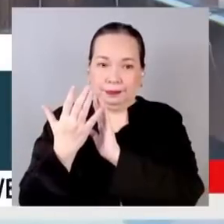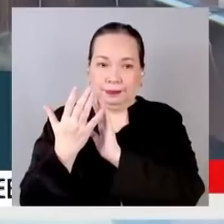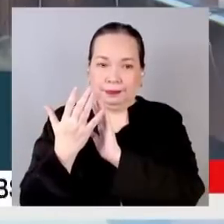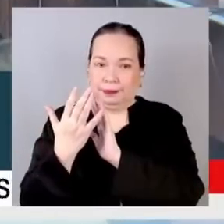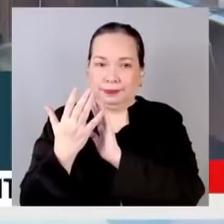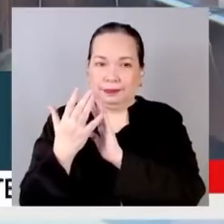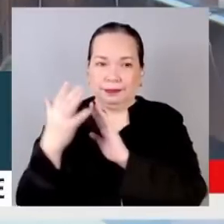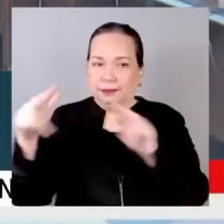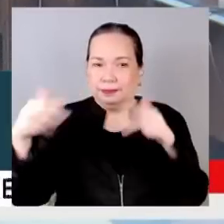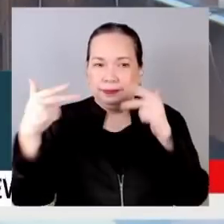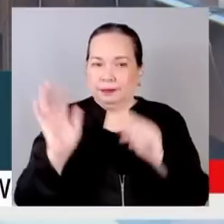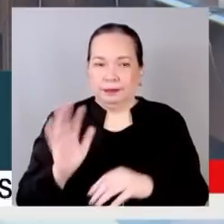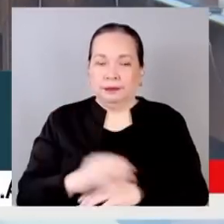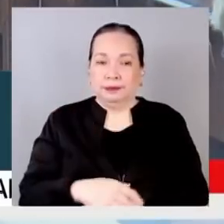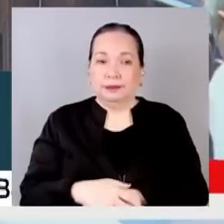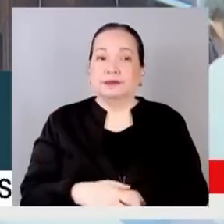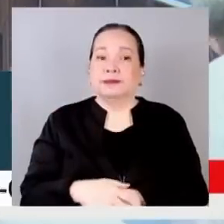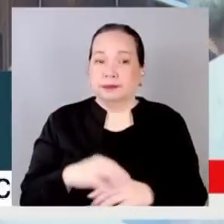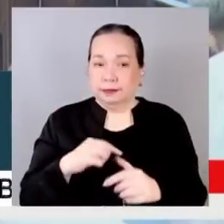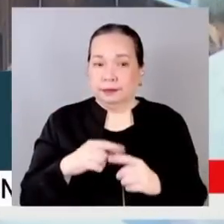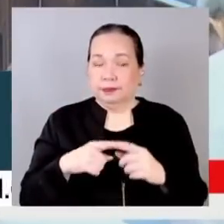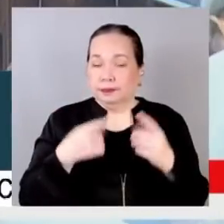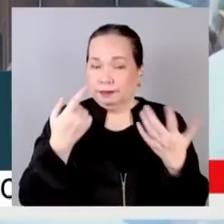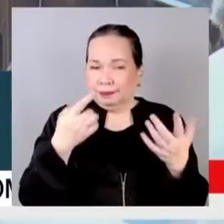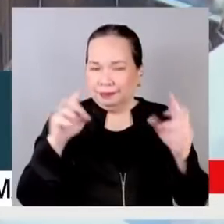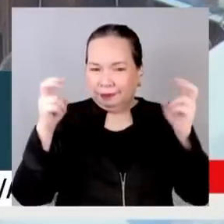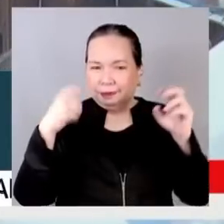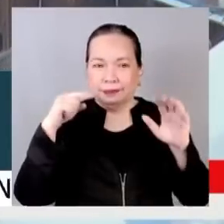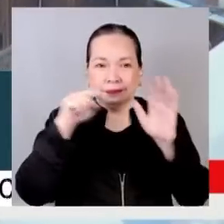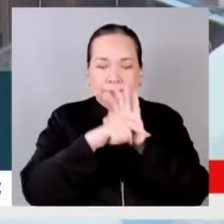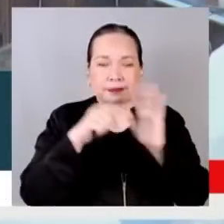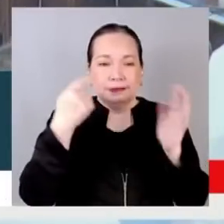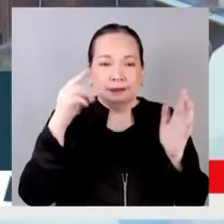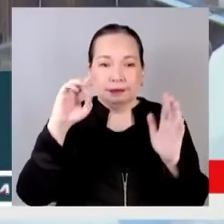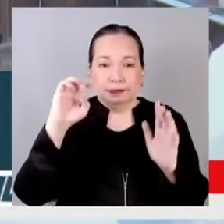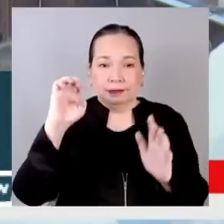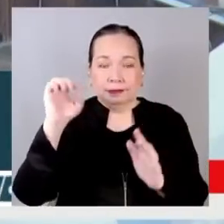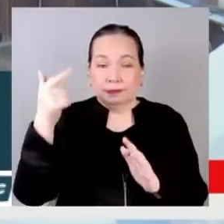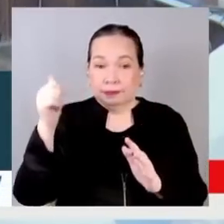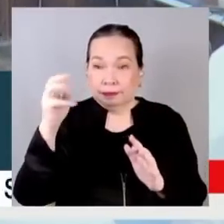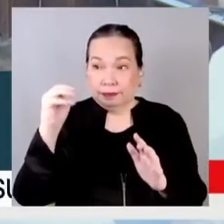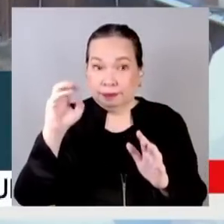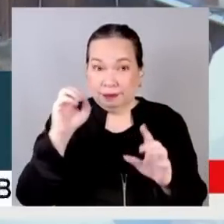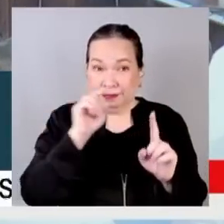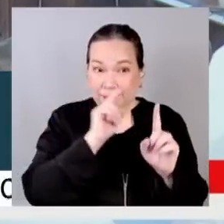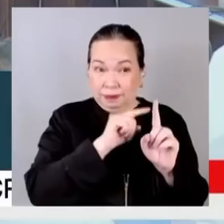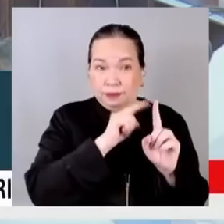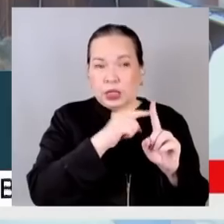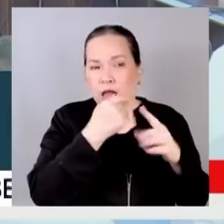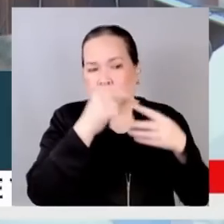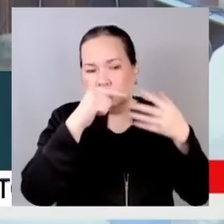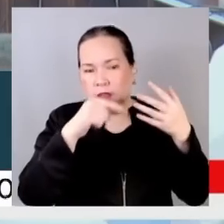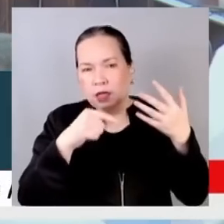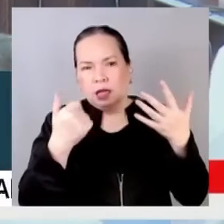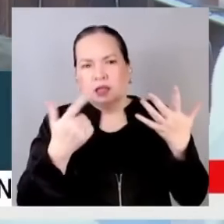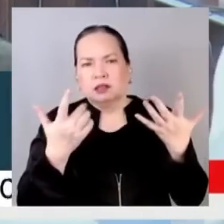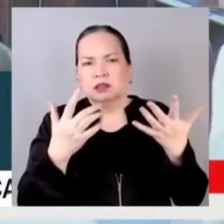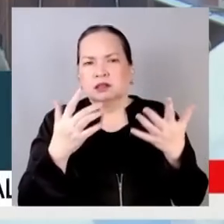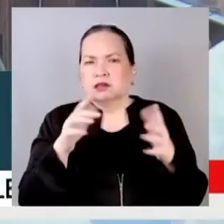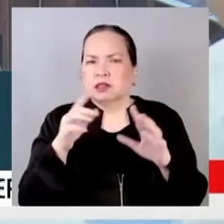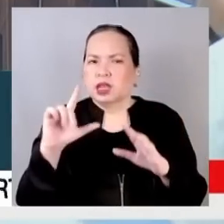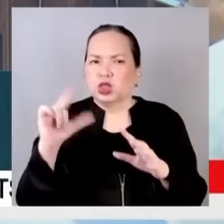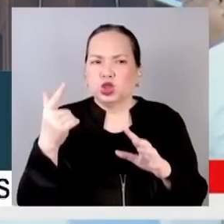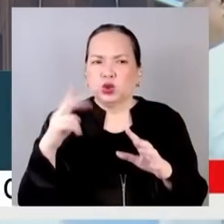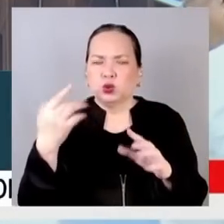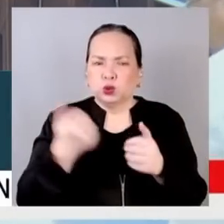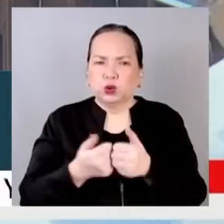But physically. Aside from Degamo's murder, the hearing aims to look into the spate of killings of other local officials. Senators maintain they will not allow the